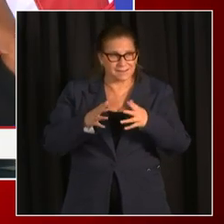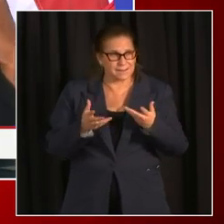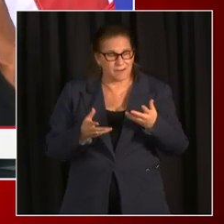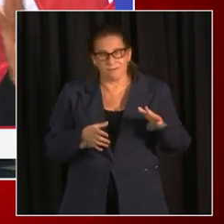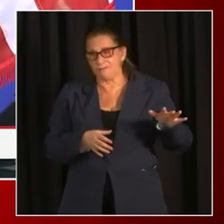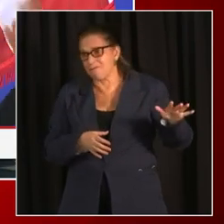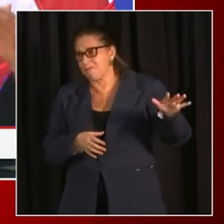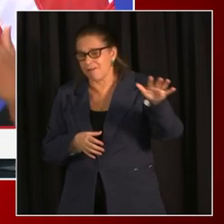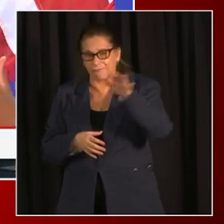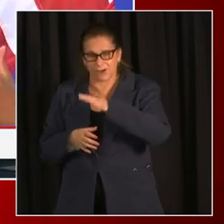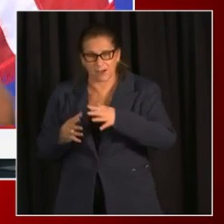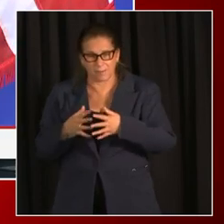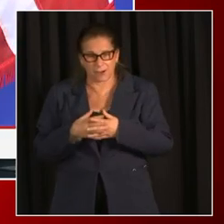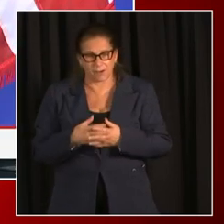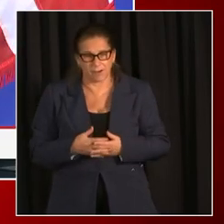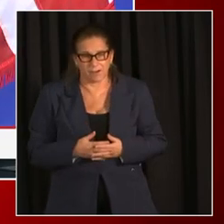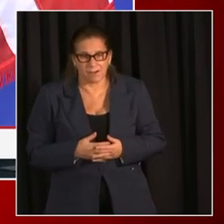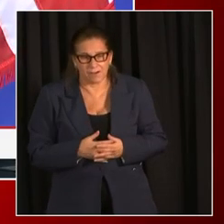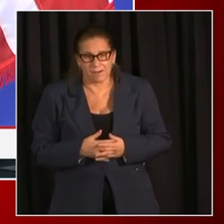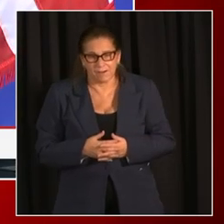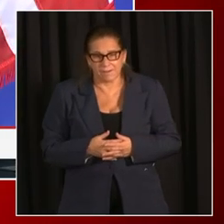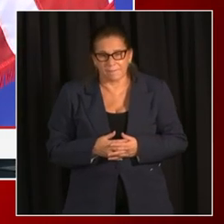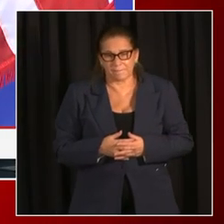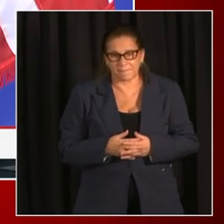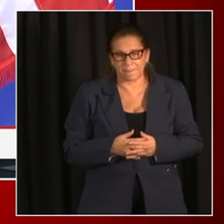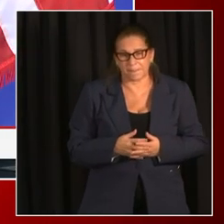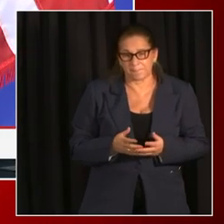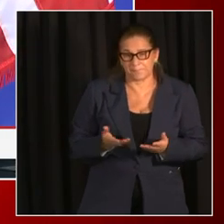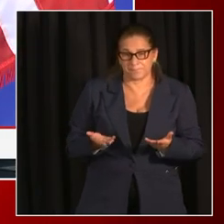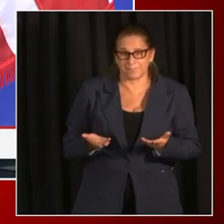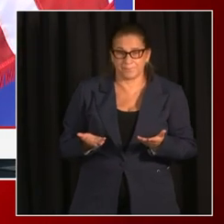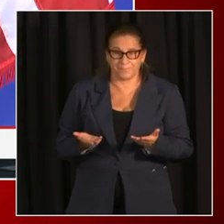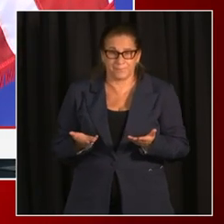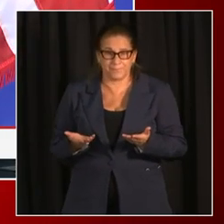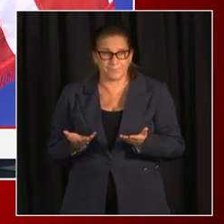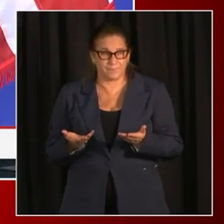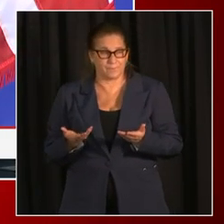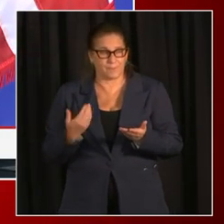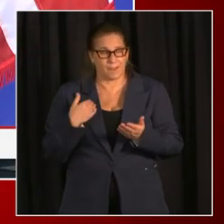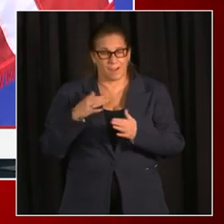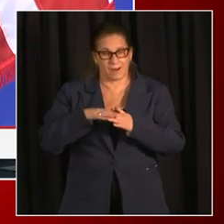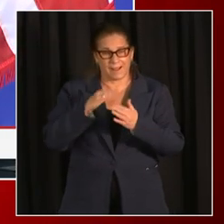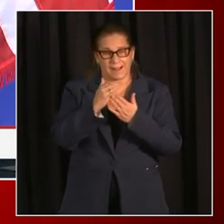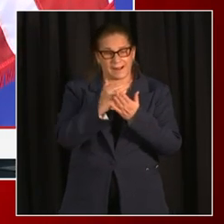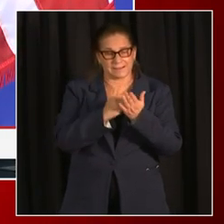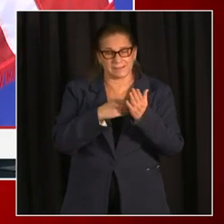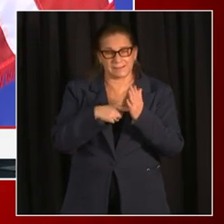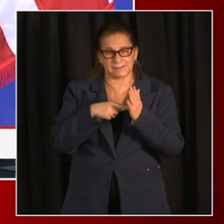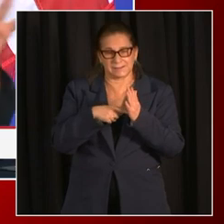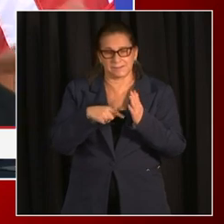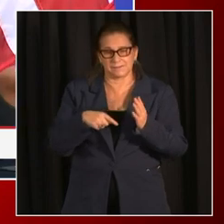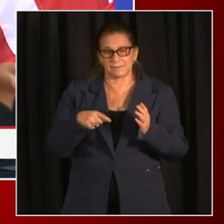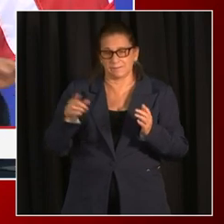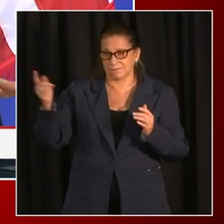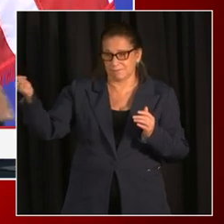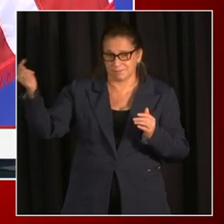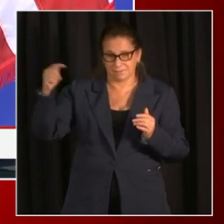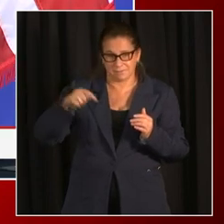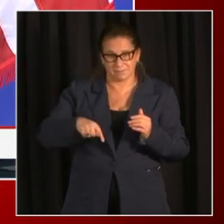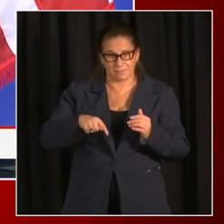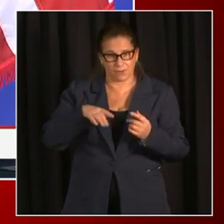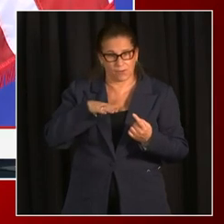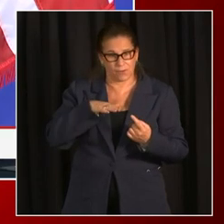But the people that are on our list for the quarantine states, they are especially